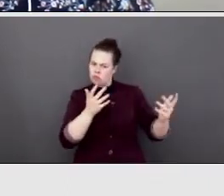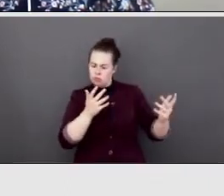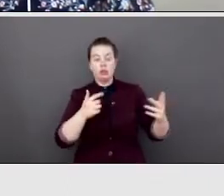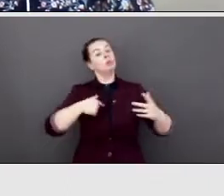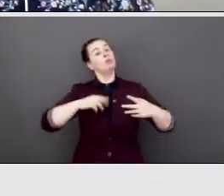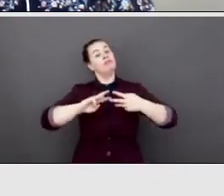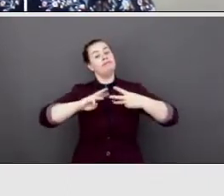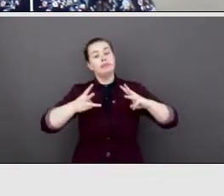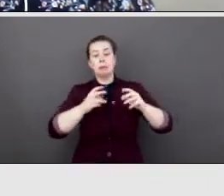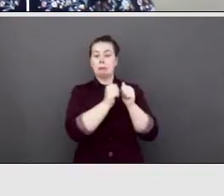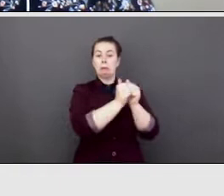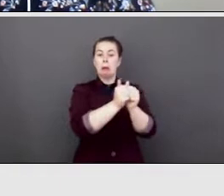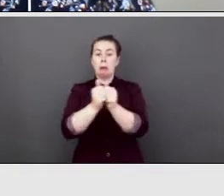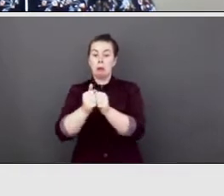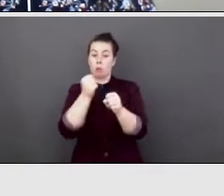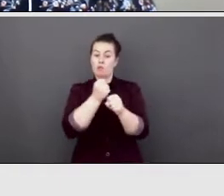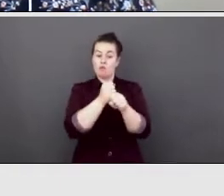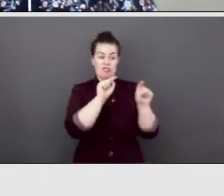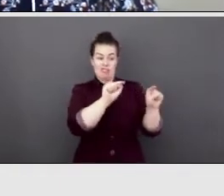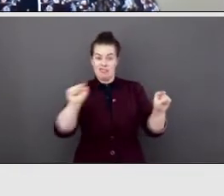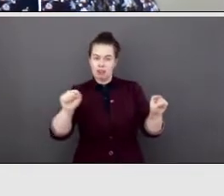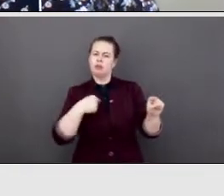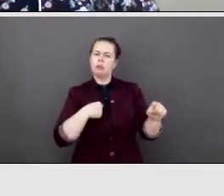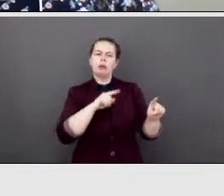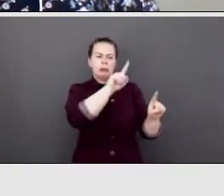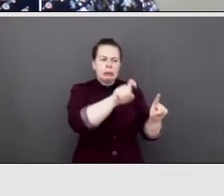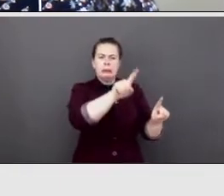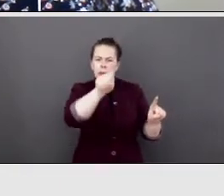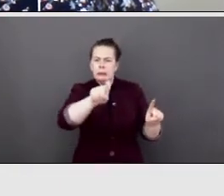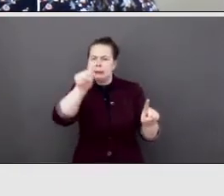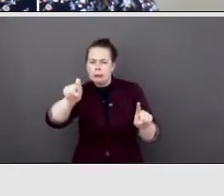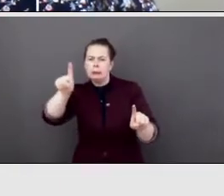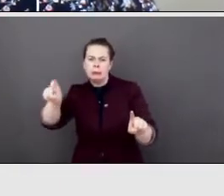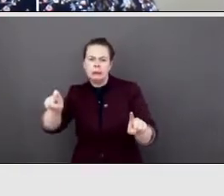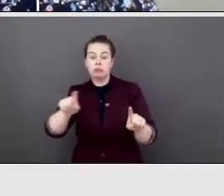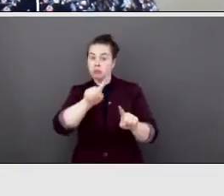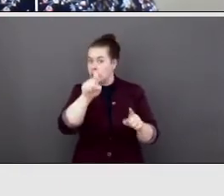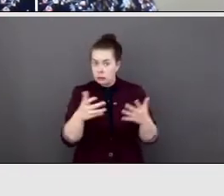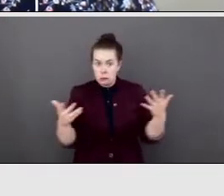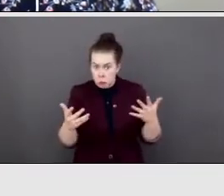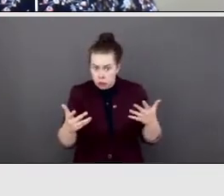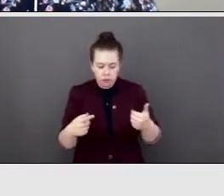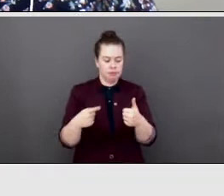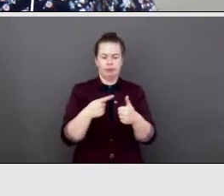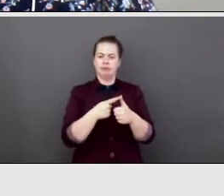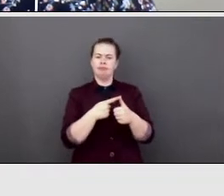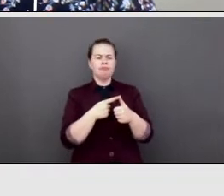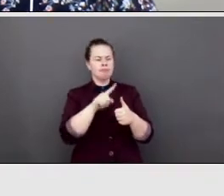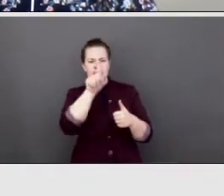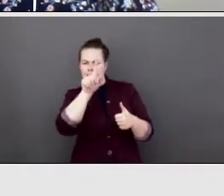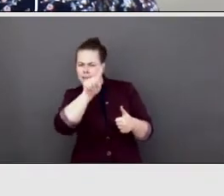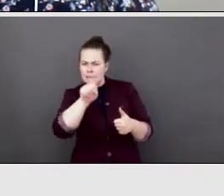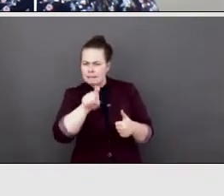in healthcare and asked them a range of key questions. And those questions are: